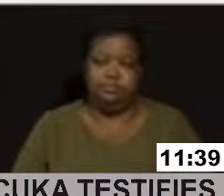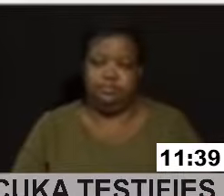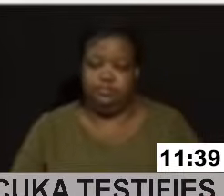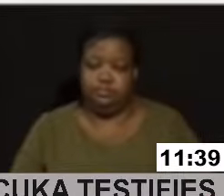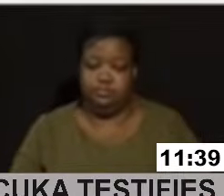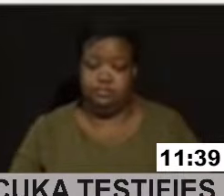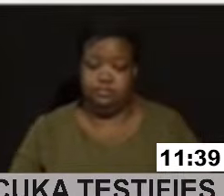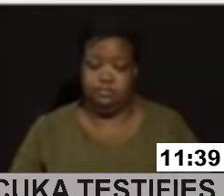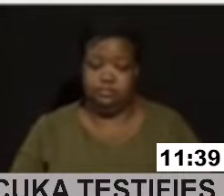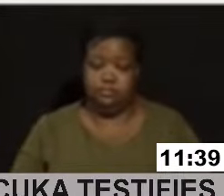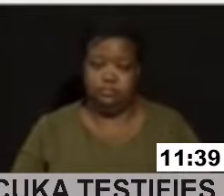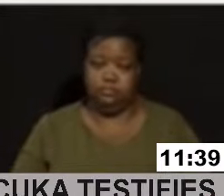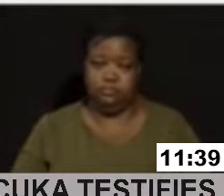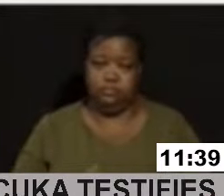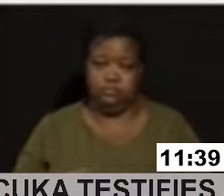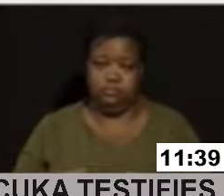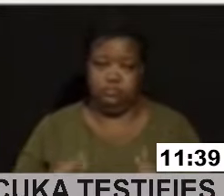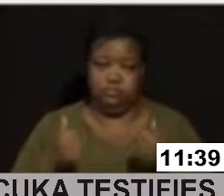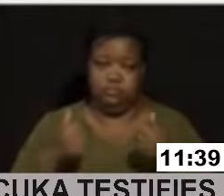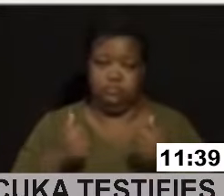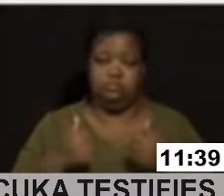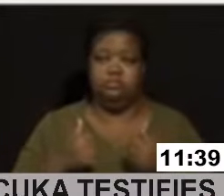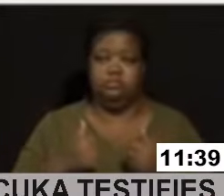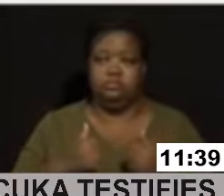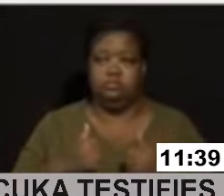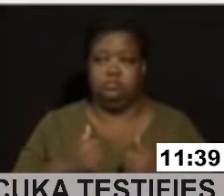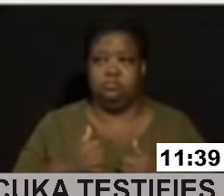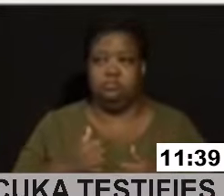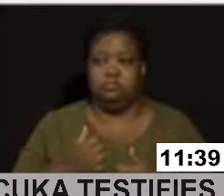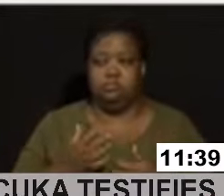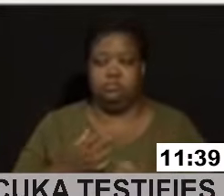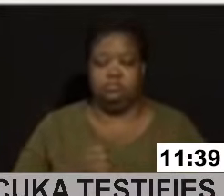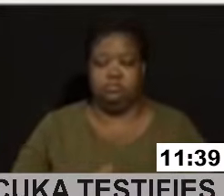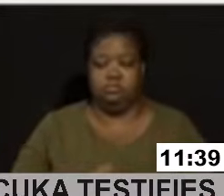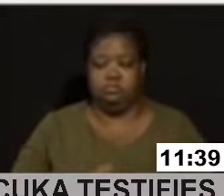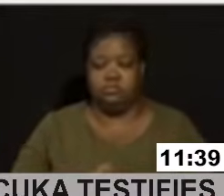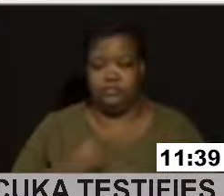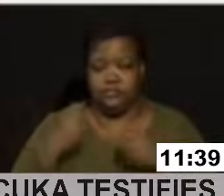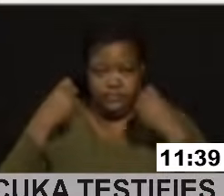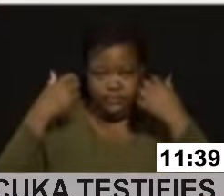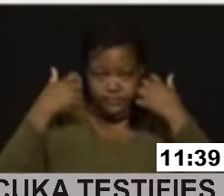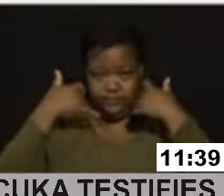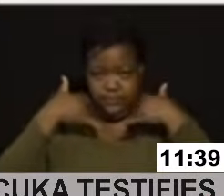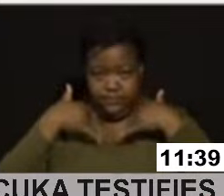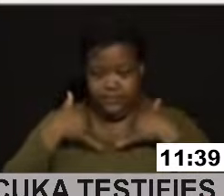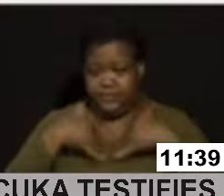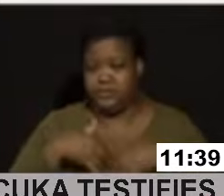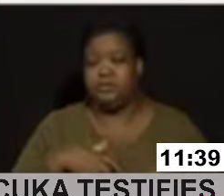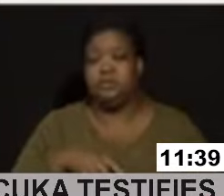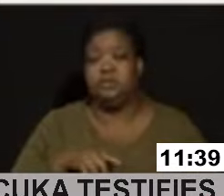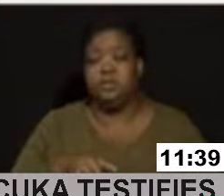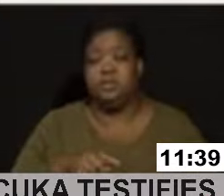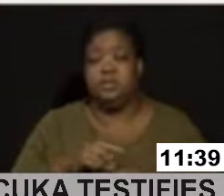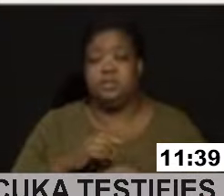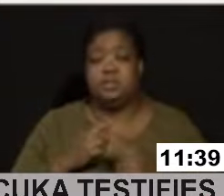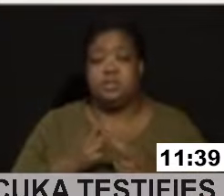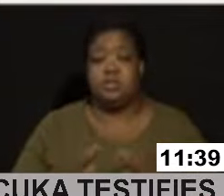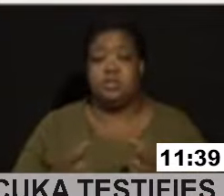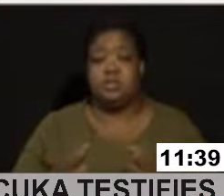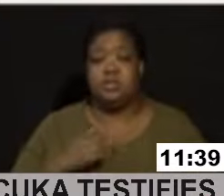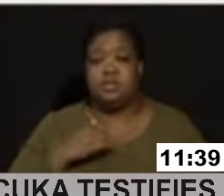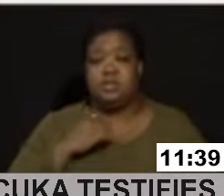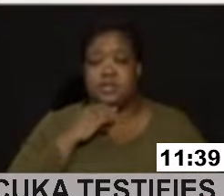good work that had been done. The guys had worked flat out, given the limited resources that they had. I